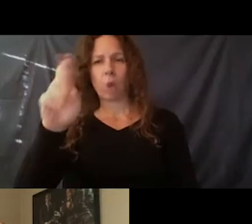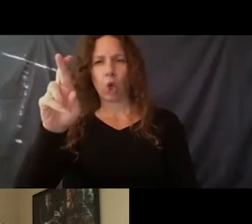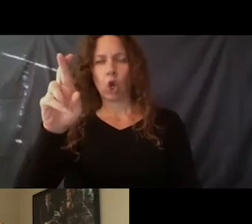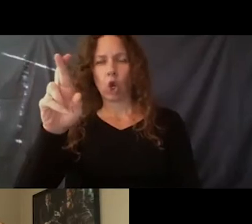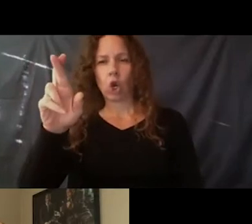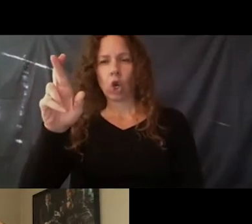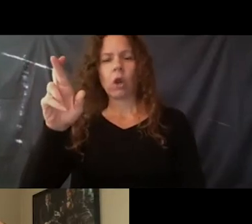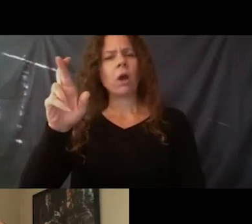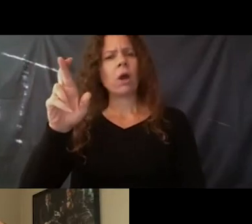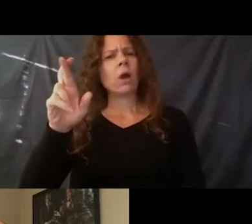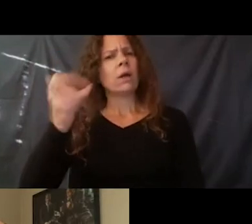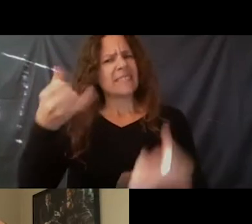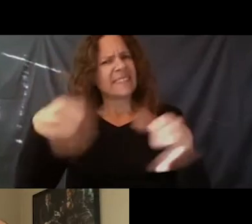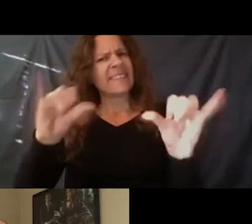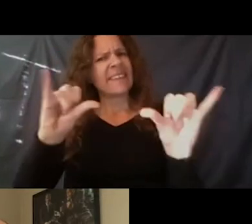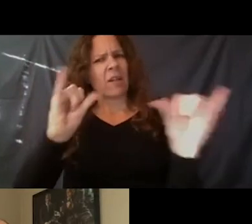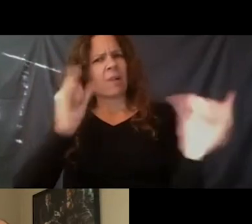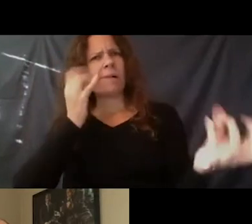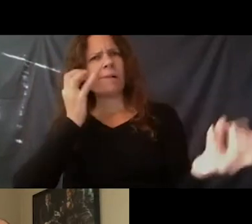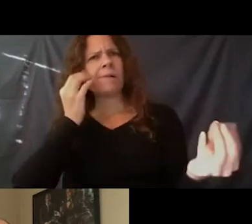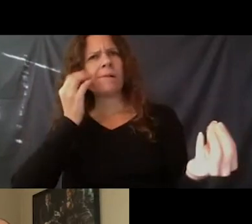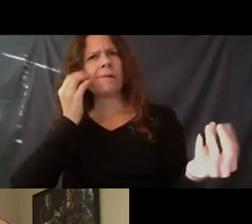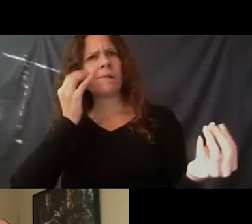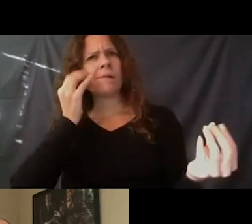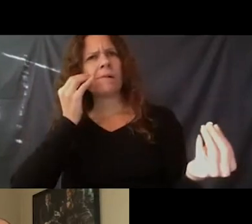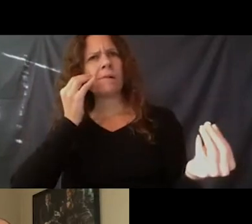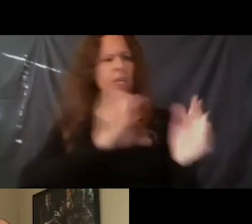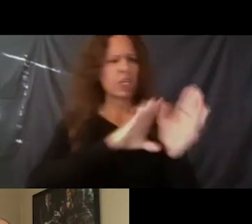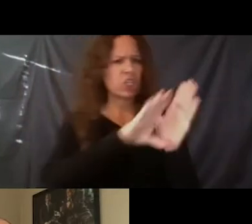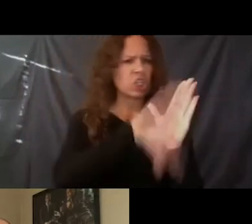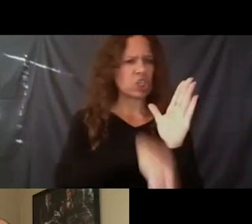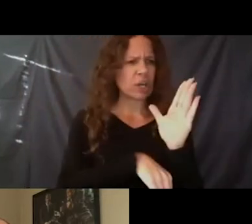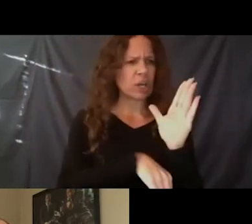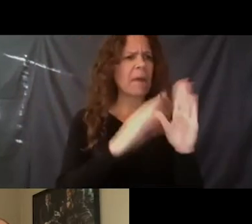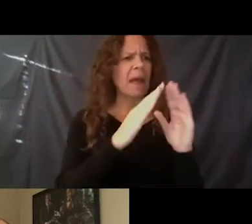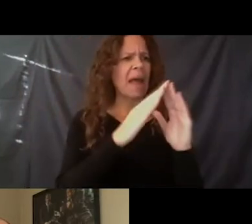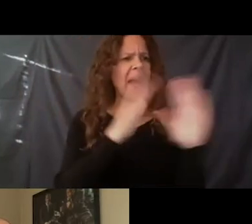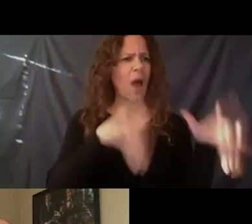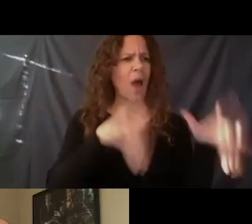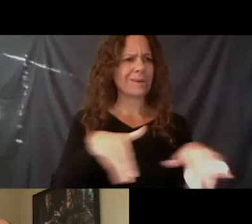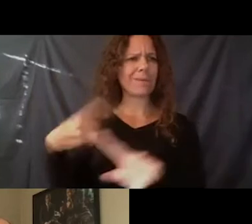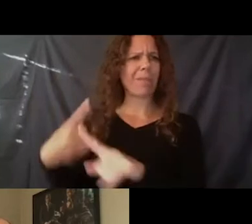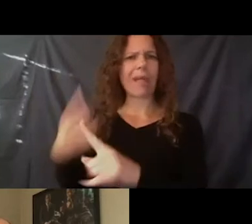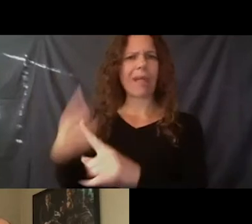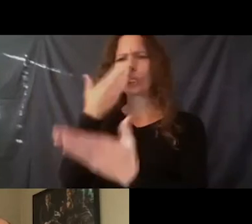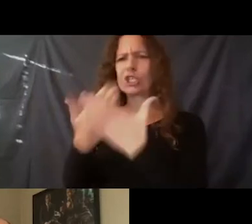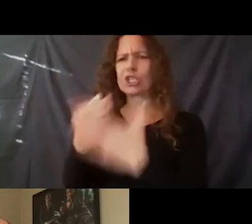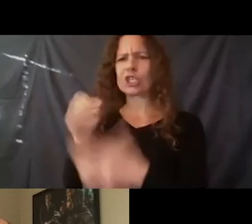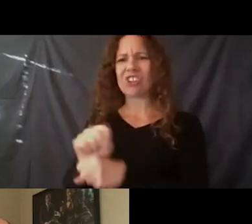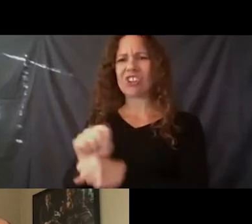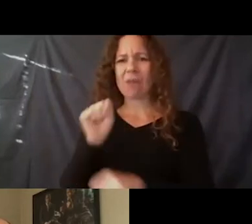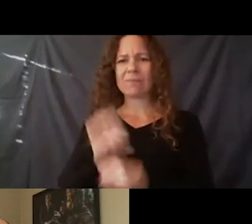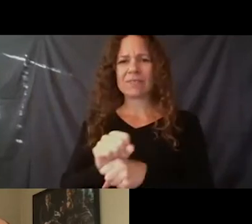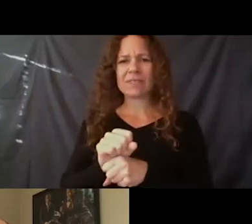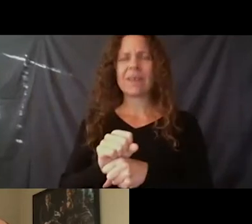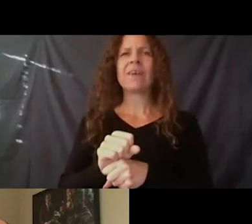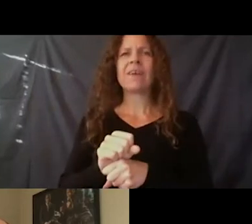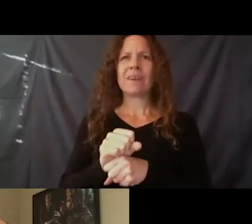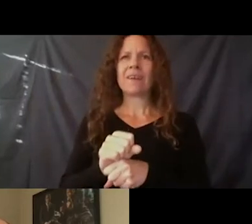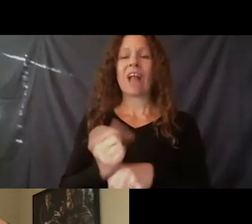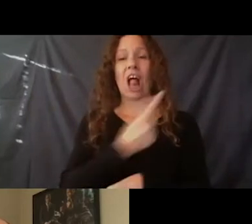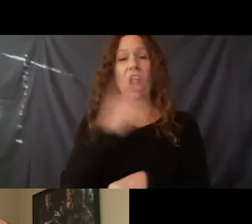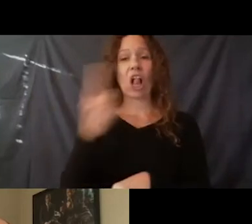question of having cheap housing and good jobs. We're always put into this